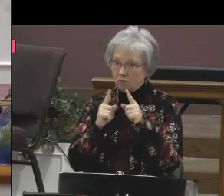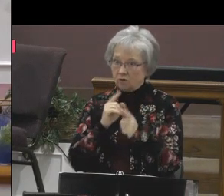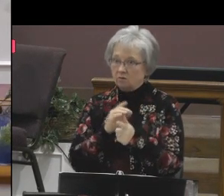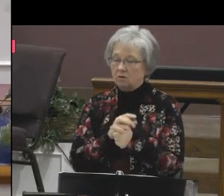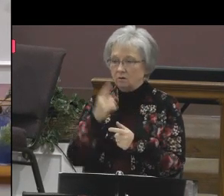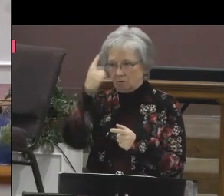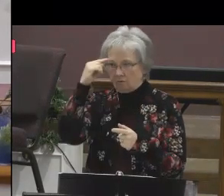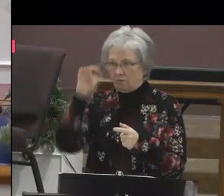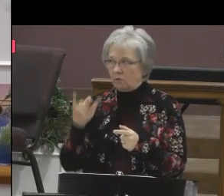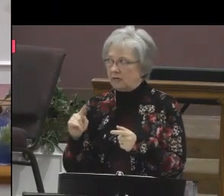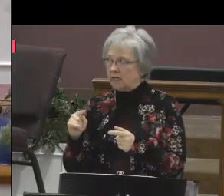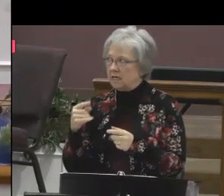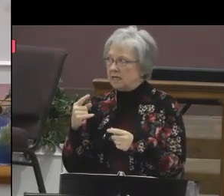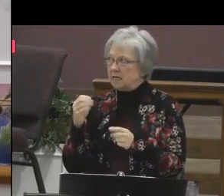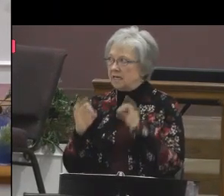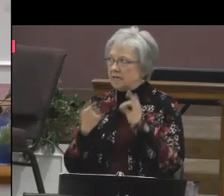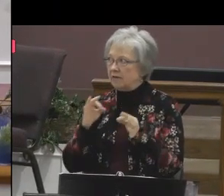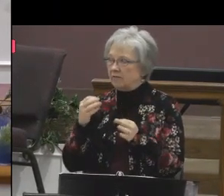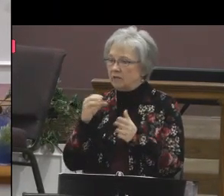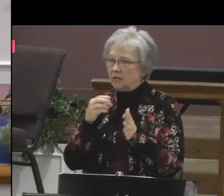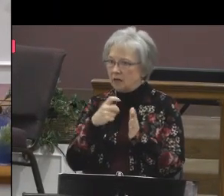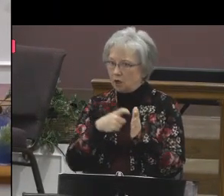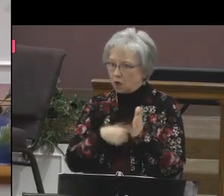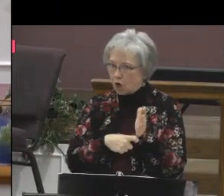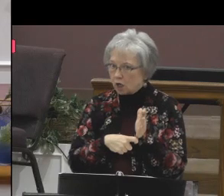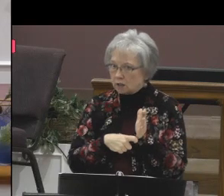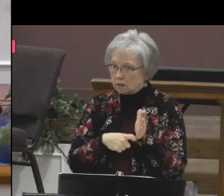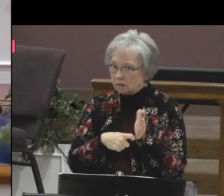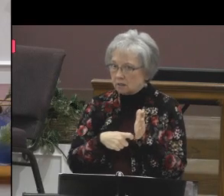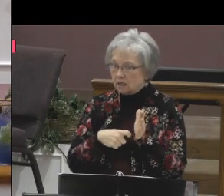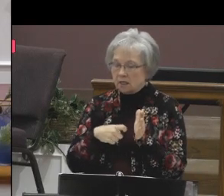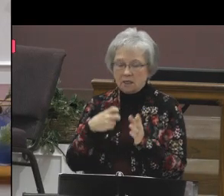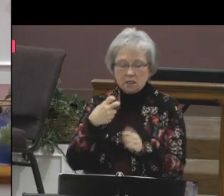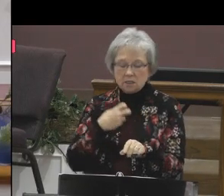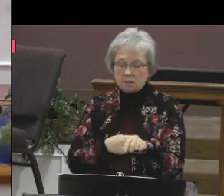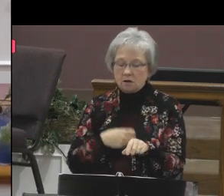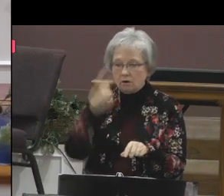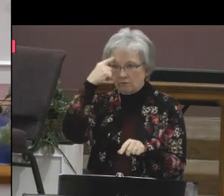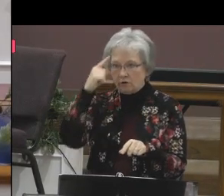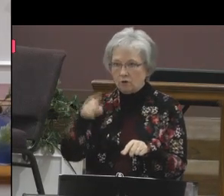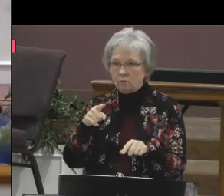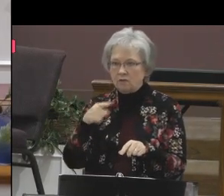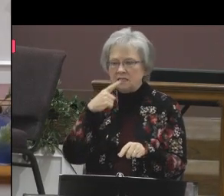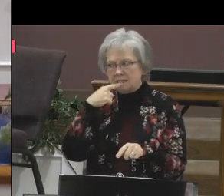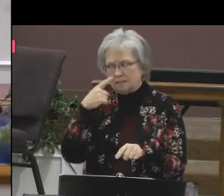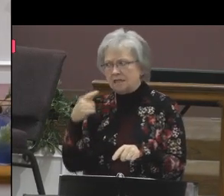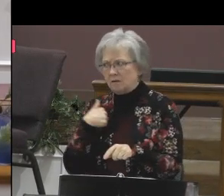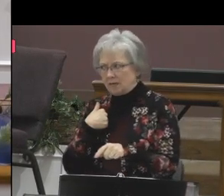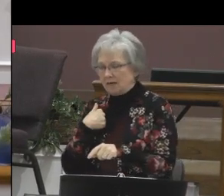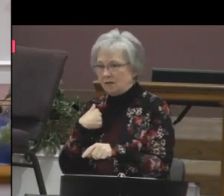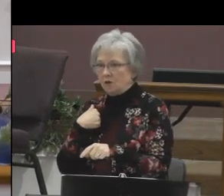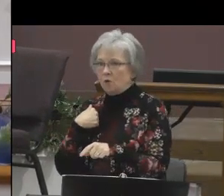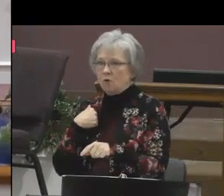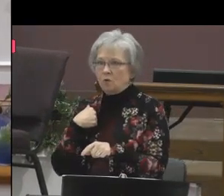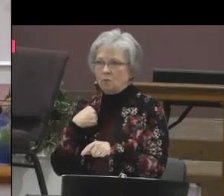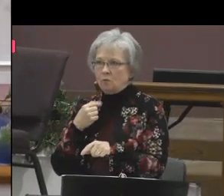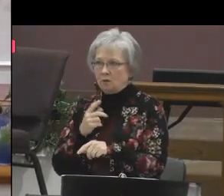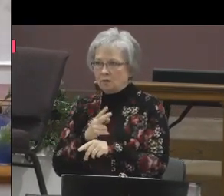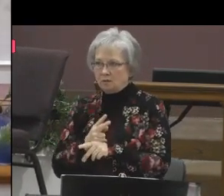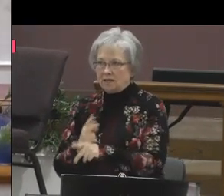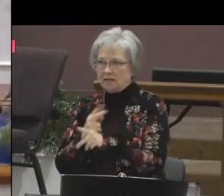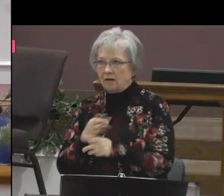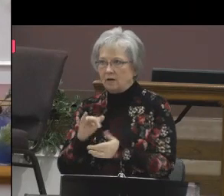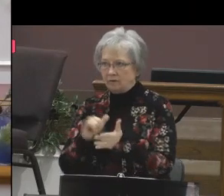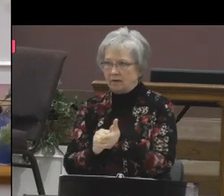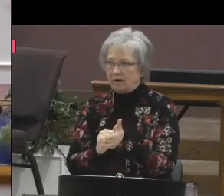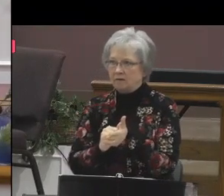If the cost of the workbook is prohibitive for you, get in touch with me. Let's see what we can do.